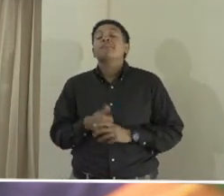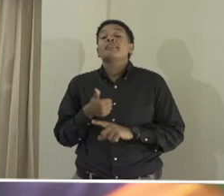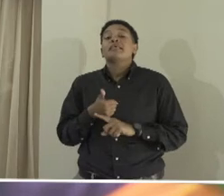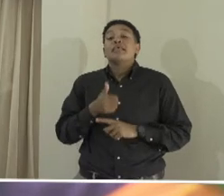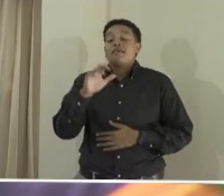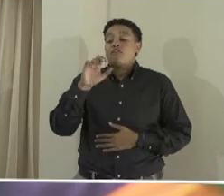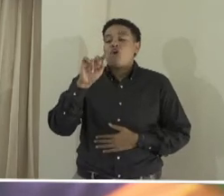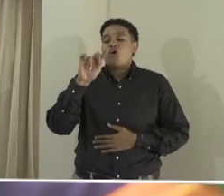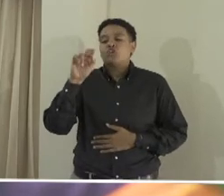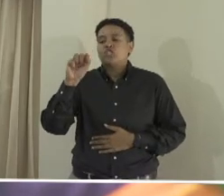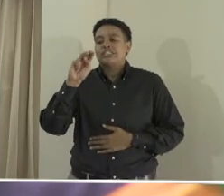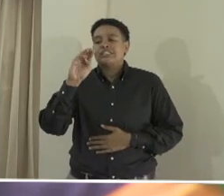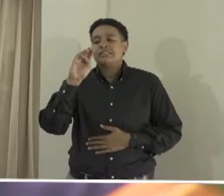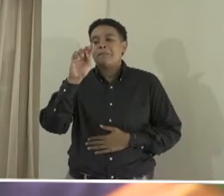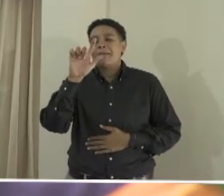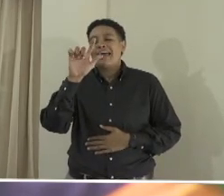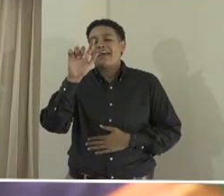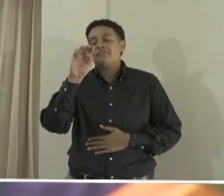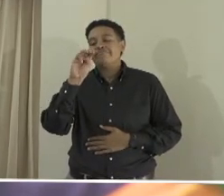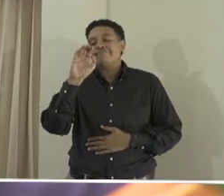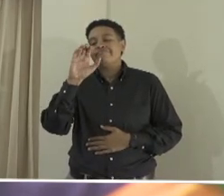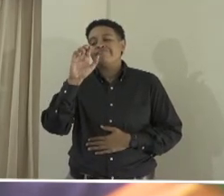Costas McKenzie and Mrs. McKenzie,